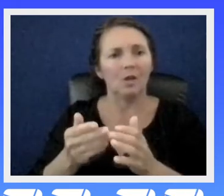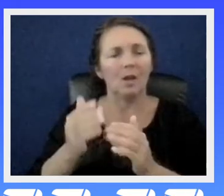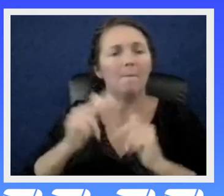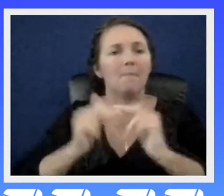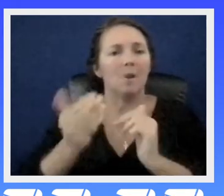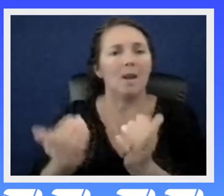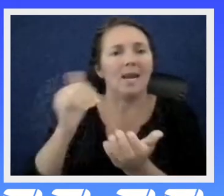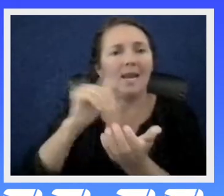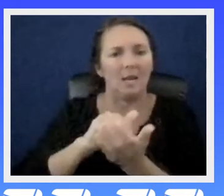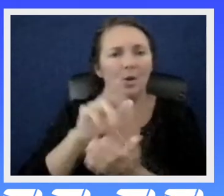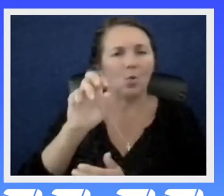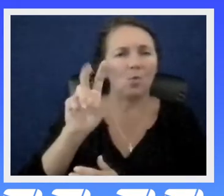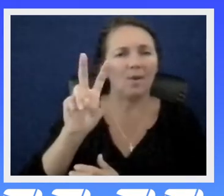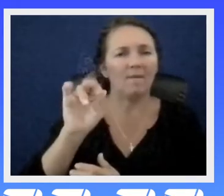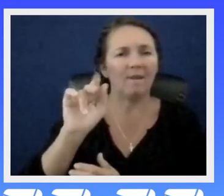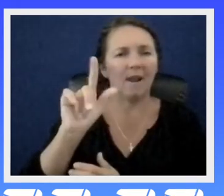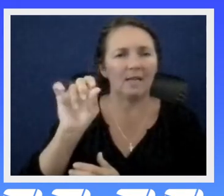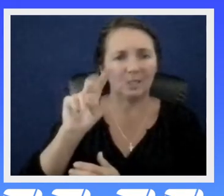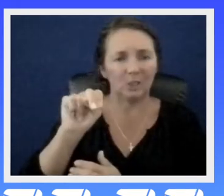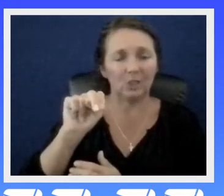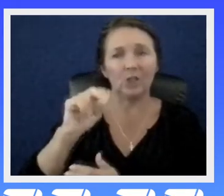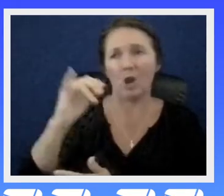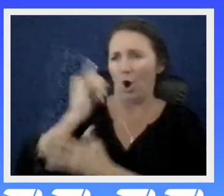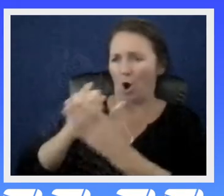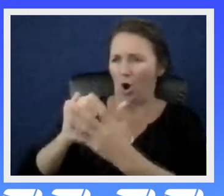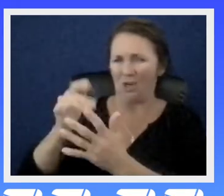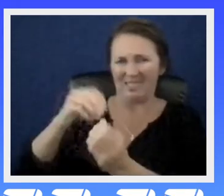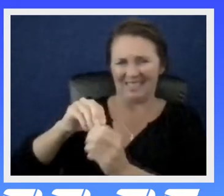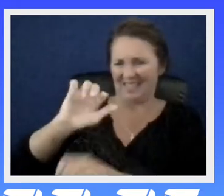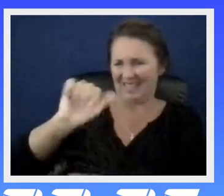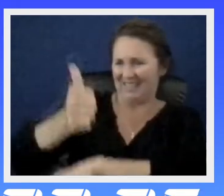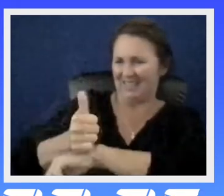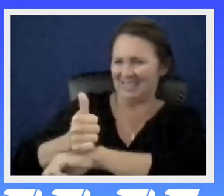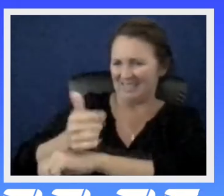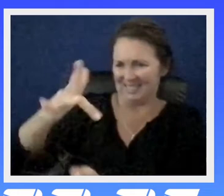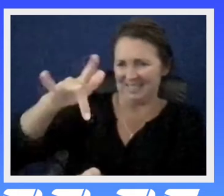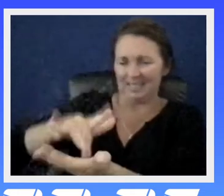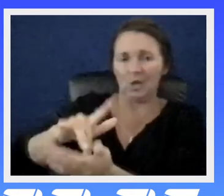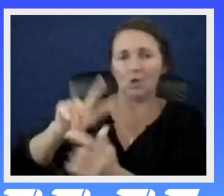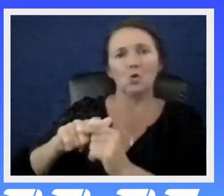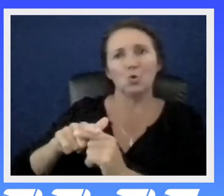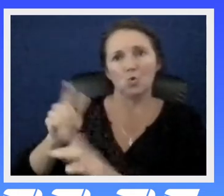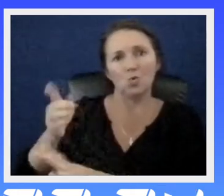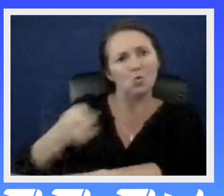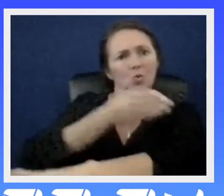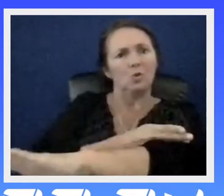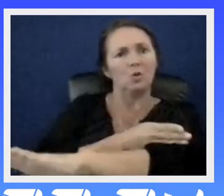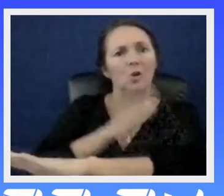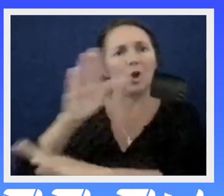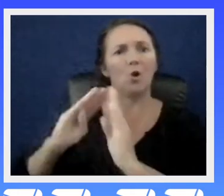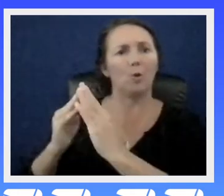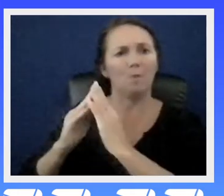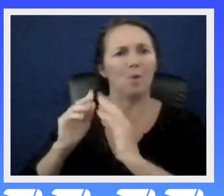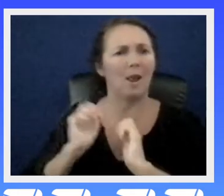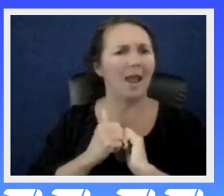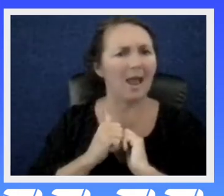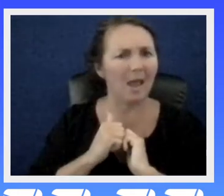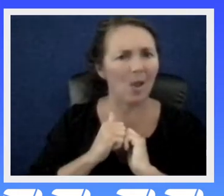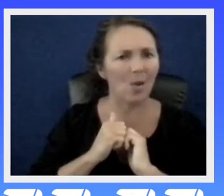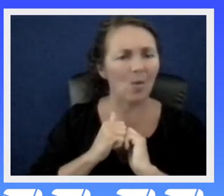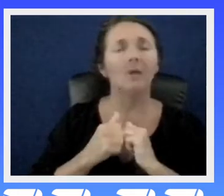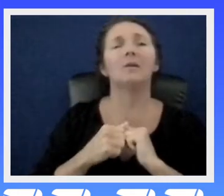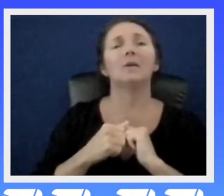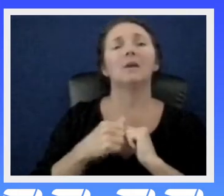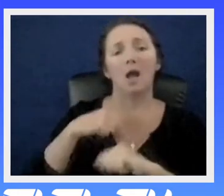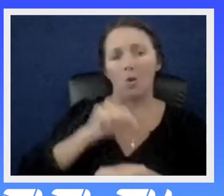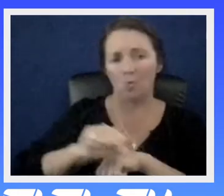center, foundational to how we create, strengthen communities. And I've been doing that work for a very